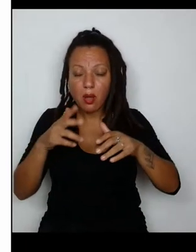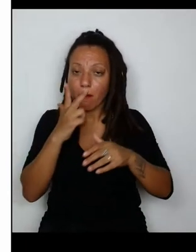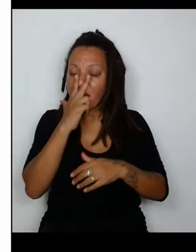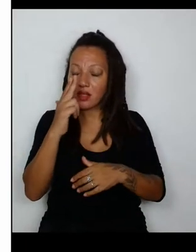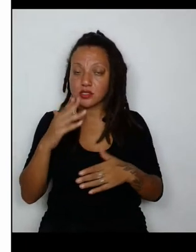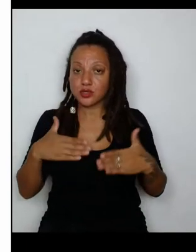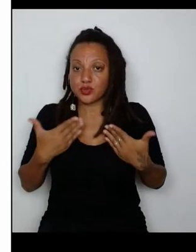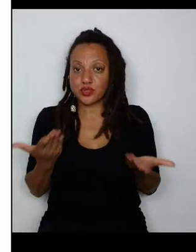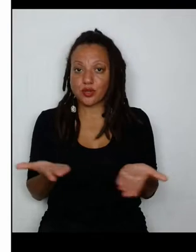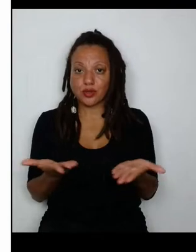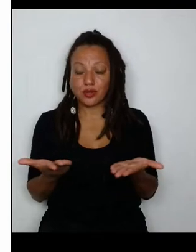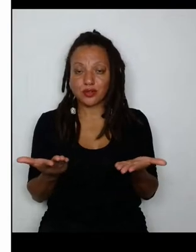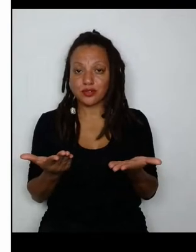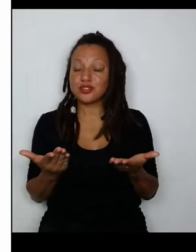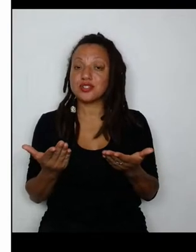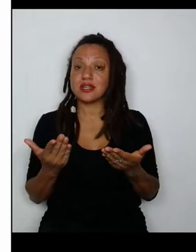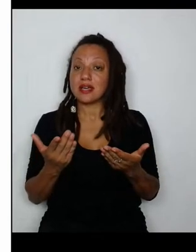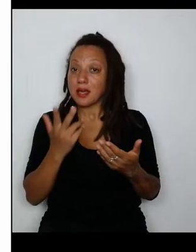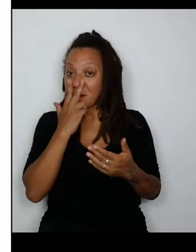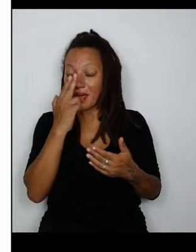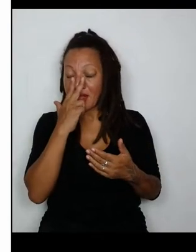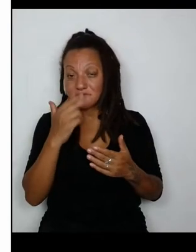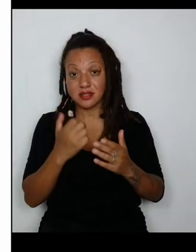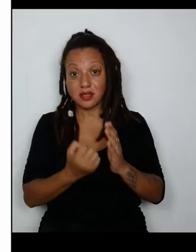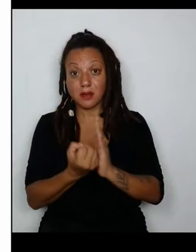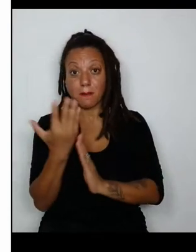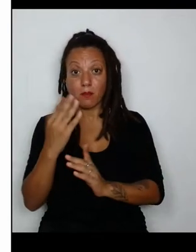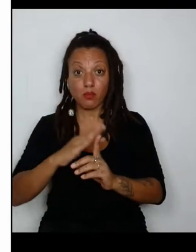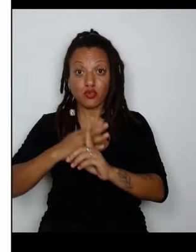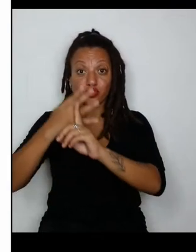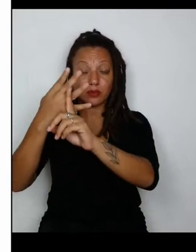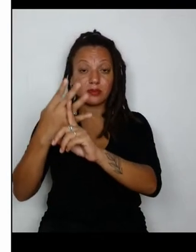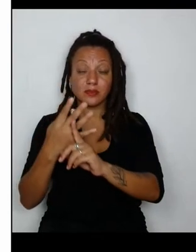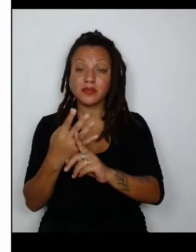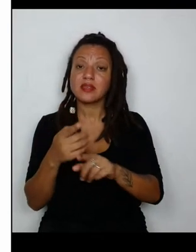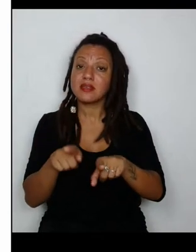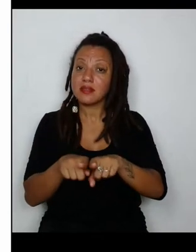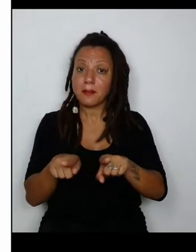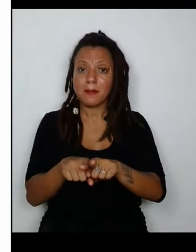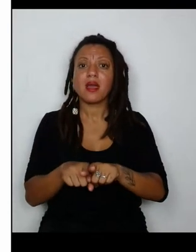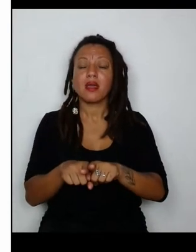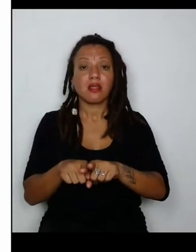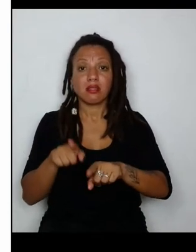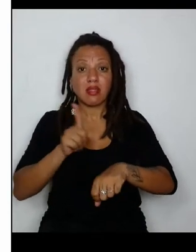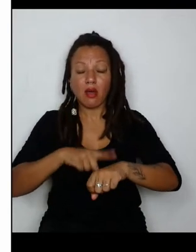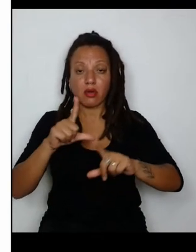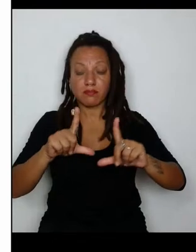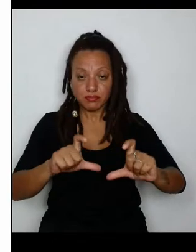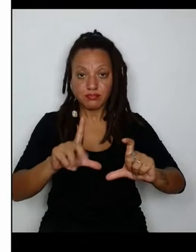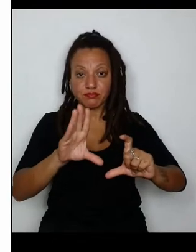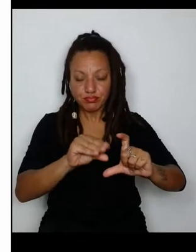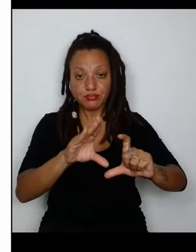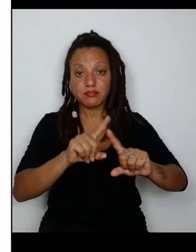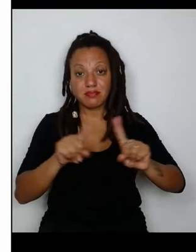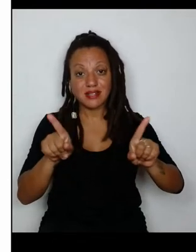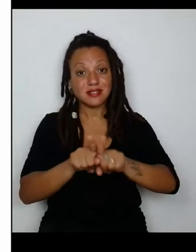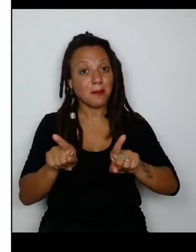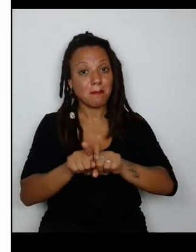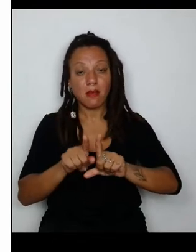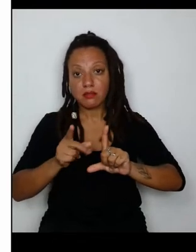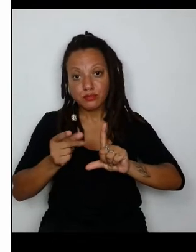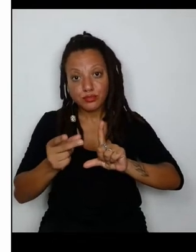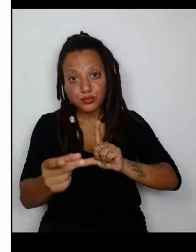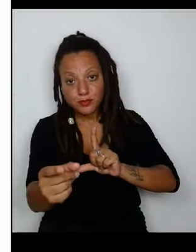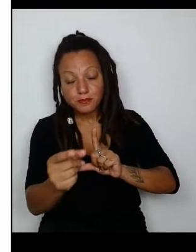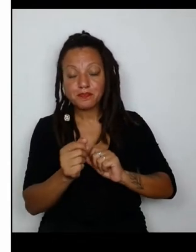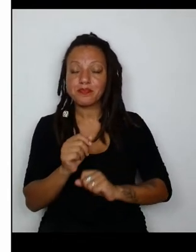timeless we might consider the way photographs and gogan haunt one another the juxtaposition of